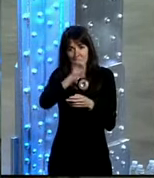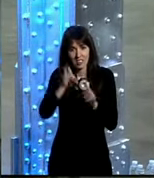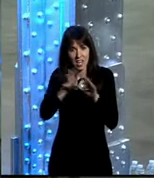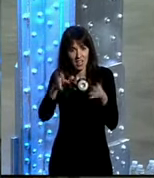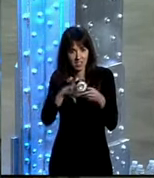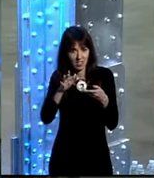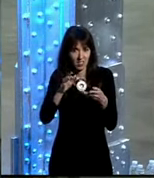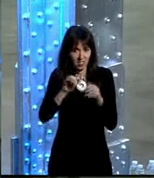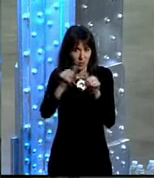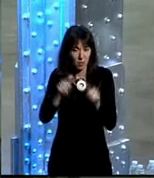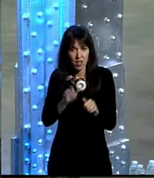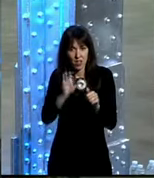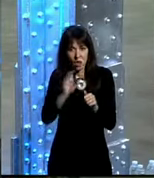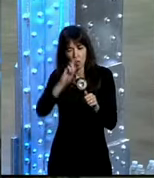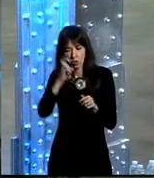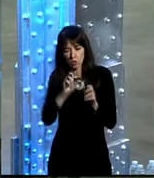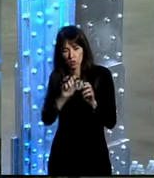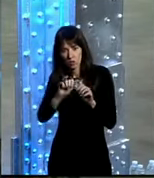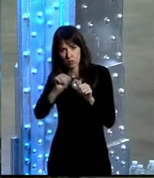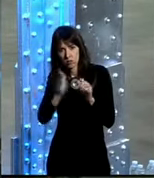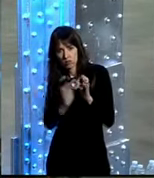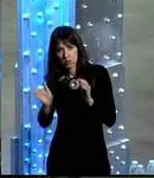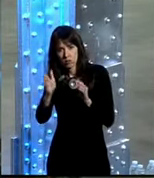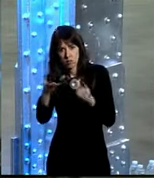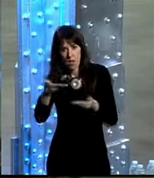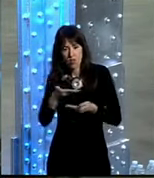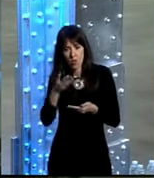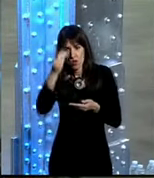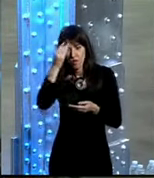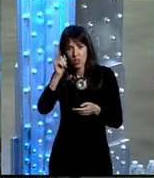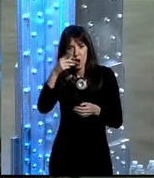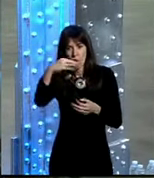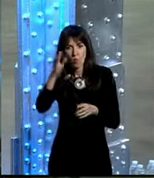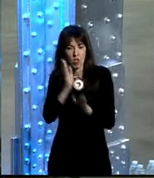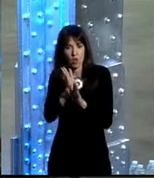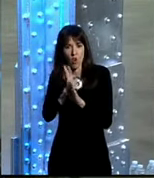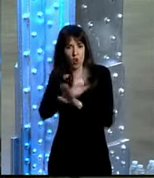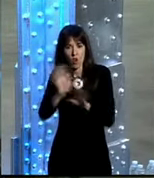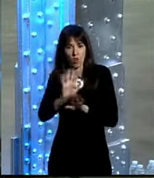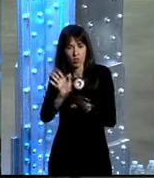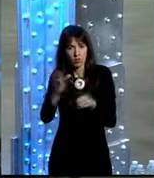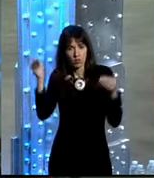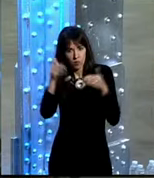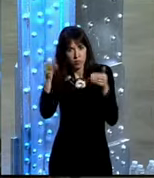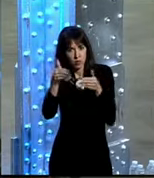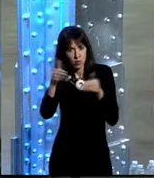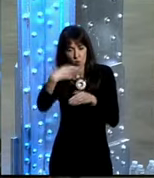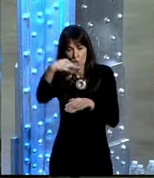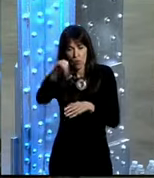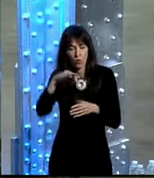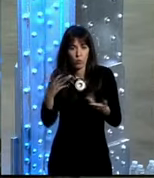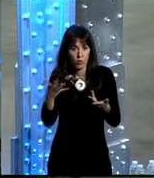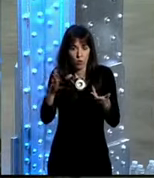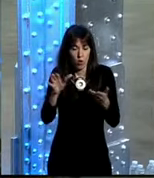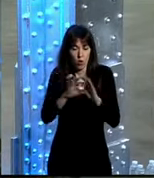so. Transmedia content that stem from the mainstream idea, I don't think those movements are, I mean,